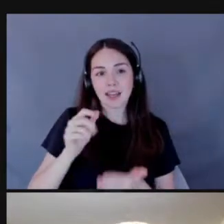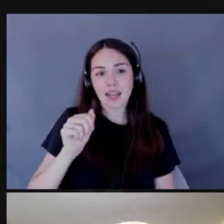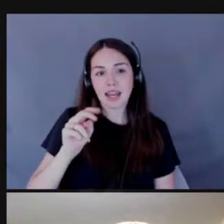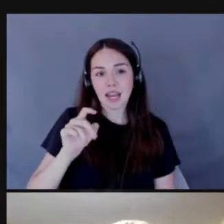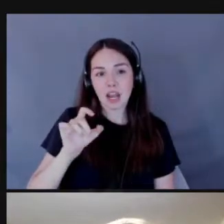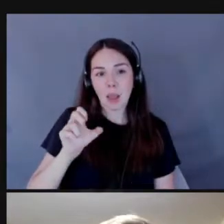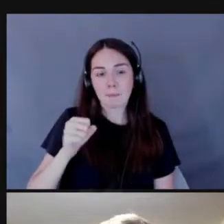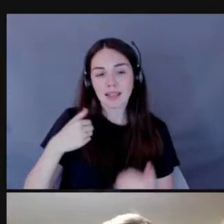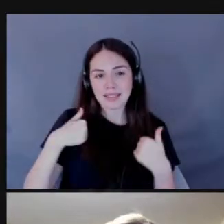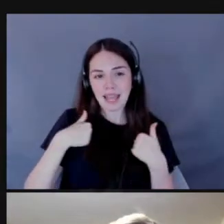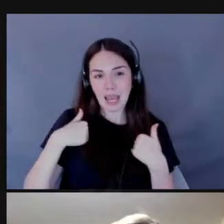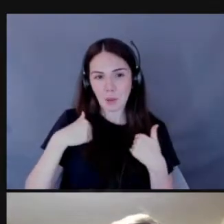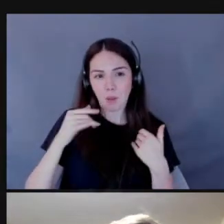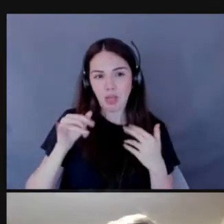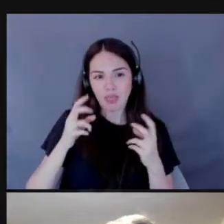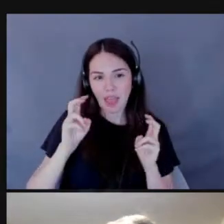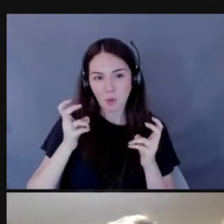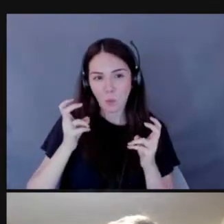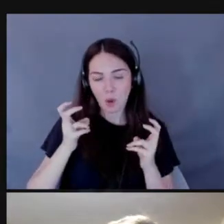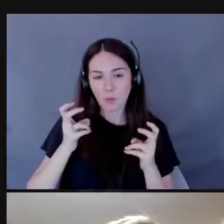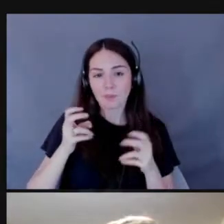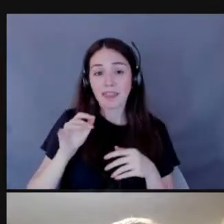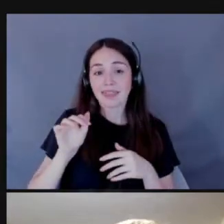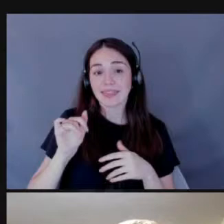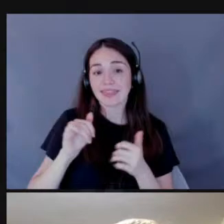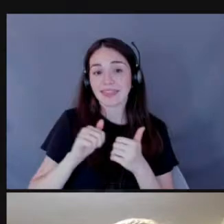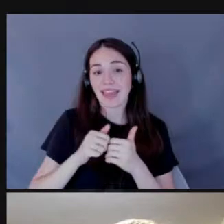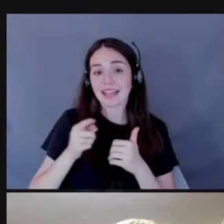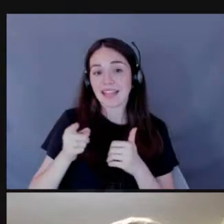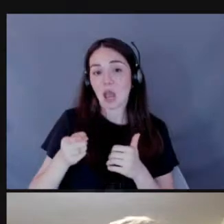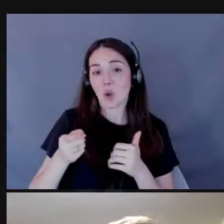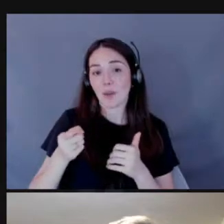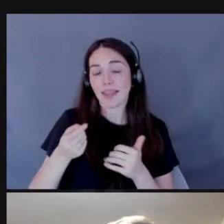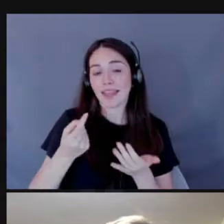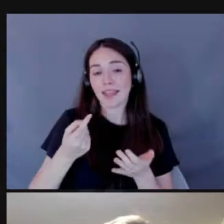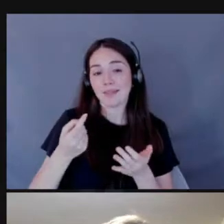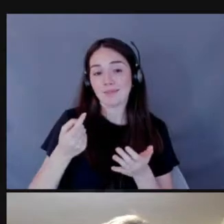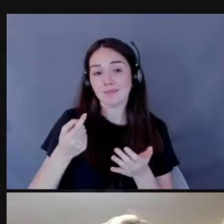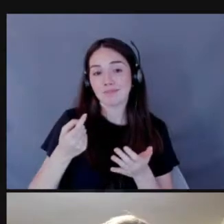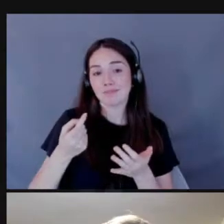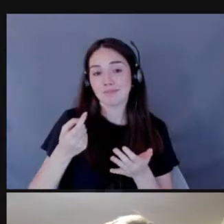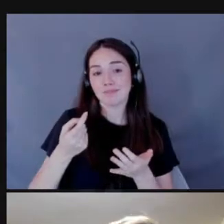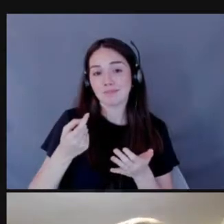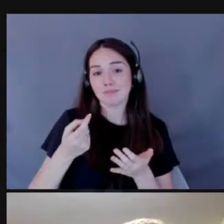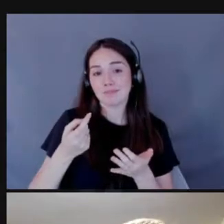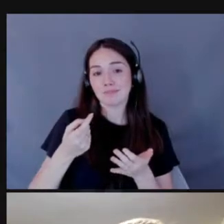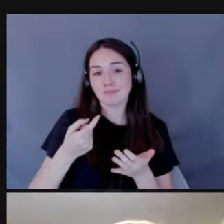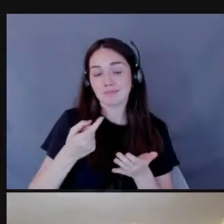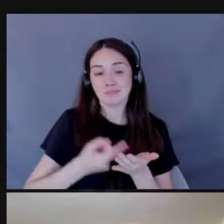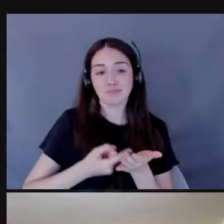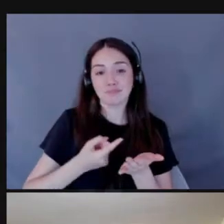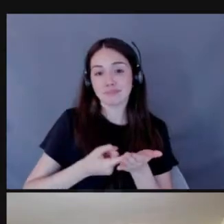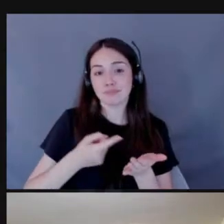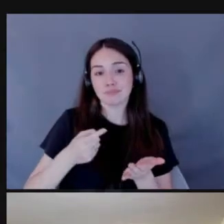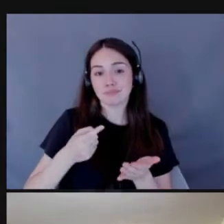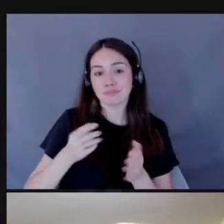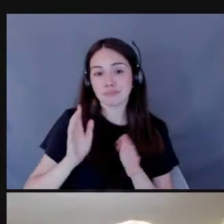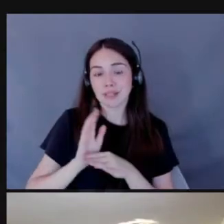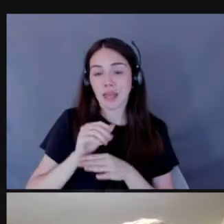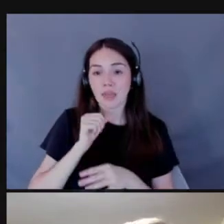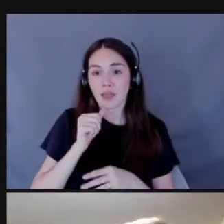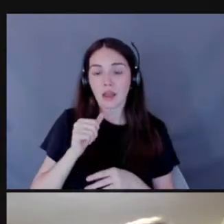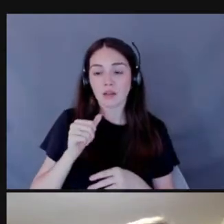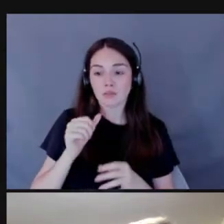animal. Because that's how Frizzell regarded this video. He thought that it was just incredible evidence that something was indeed out in